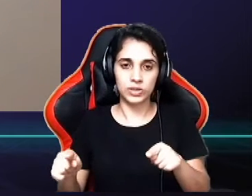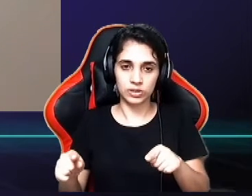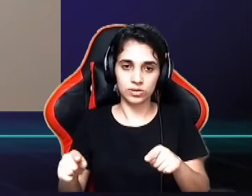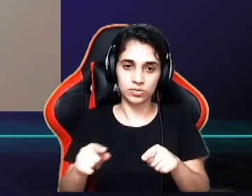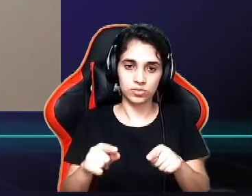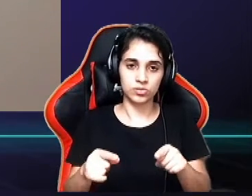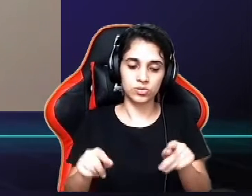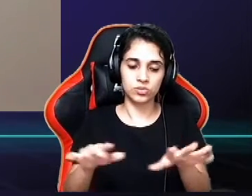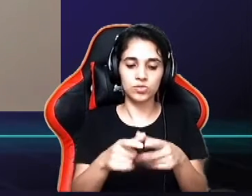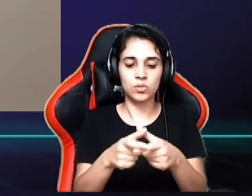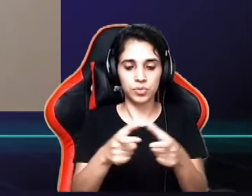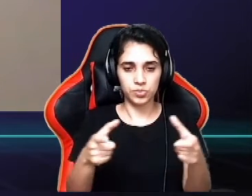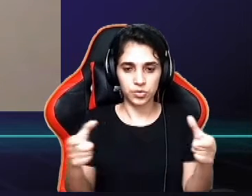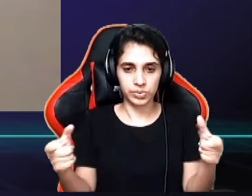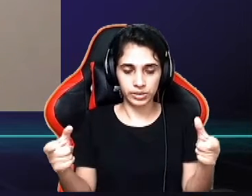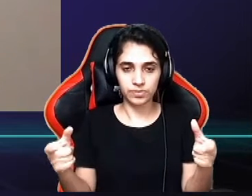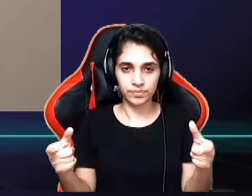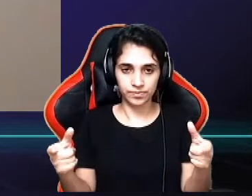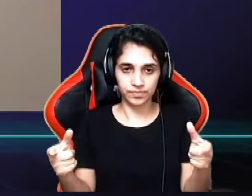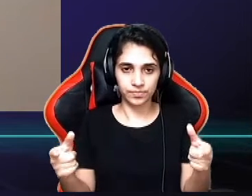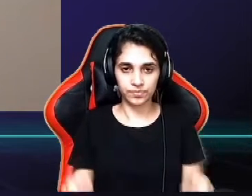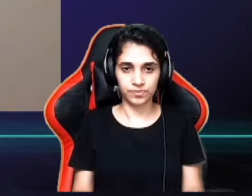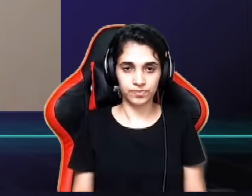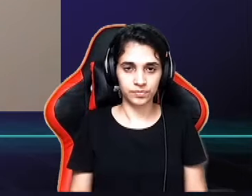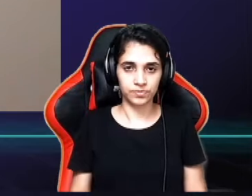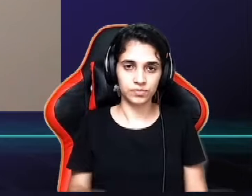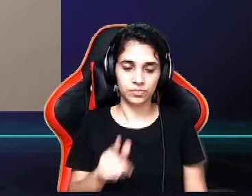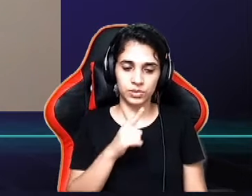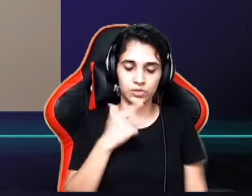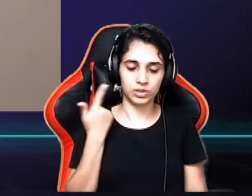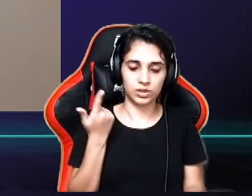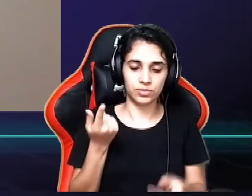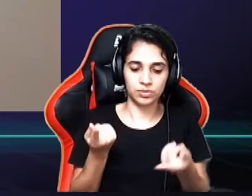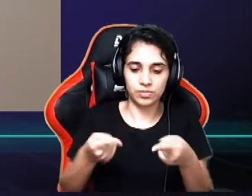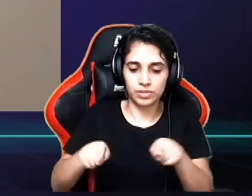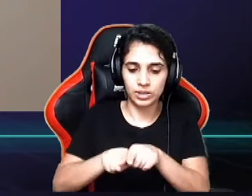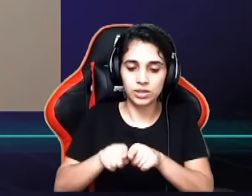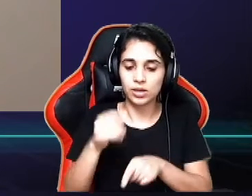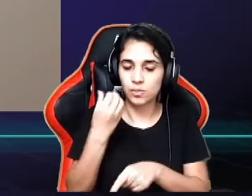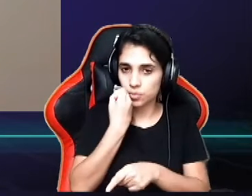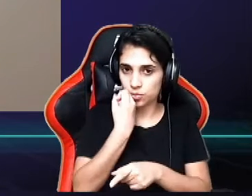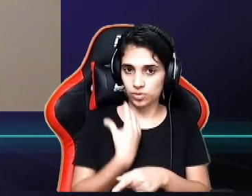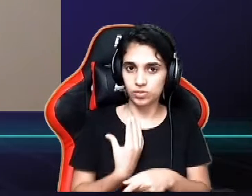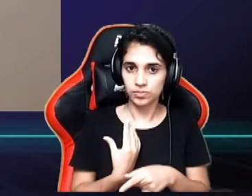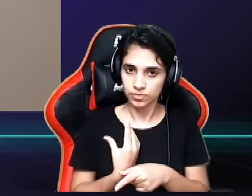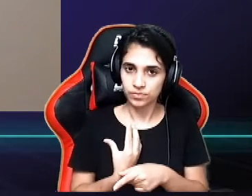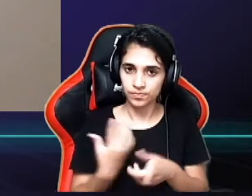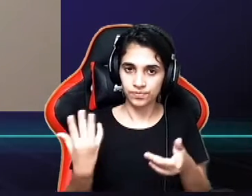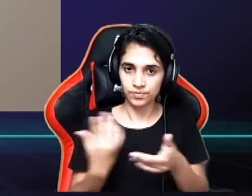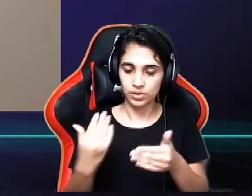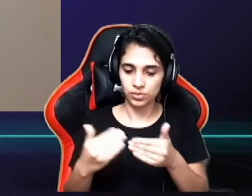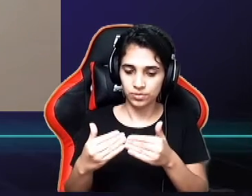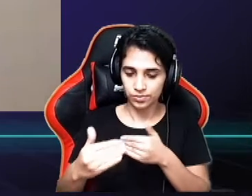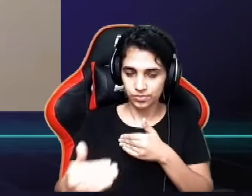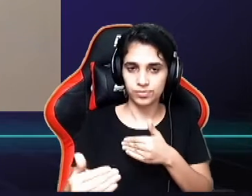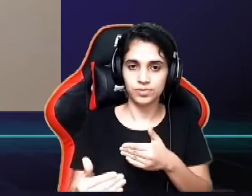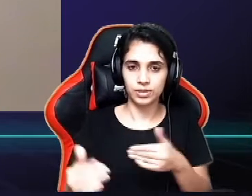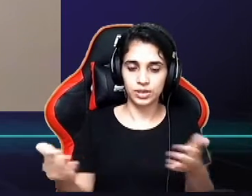we've grown significantly. And we put together a strategic partnership with